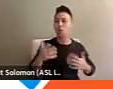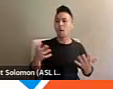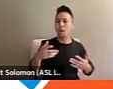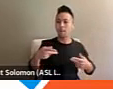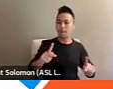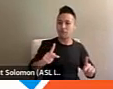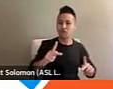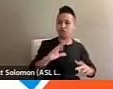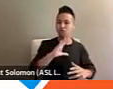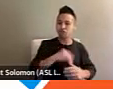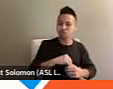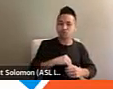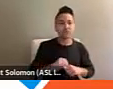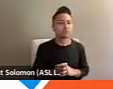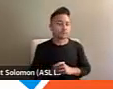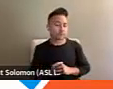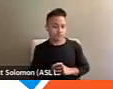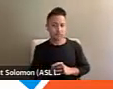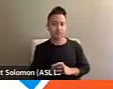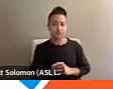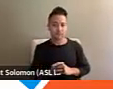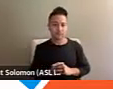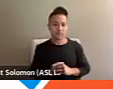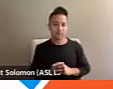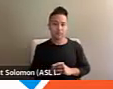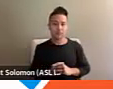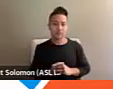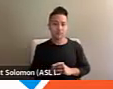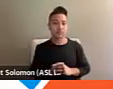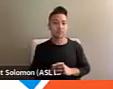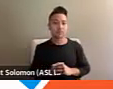So you have here 4